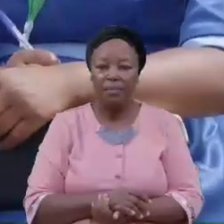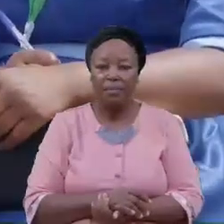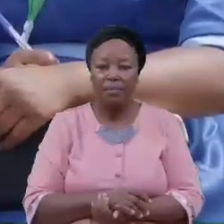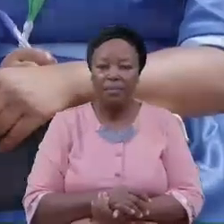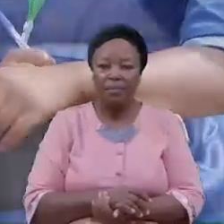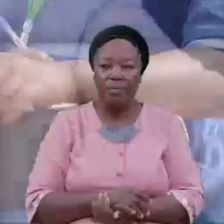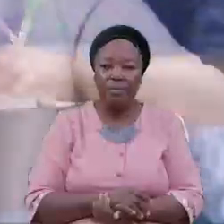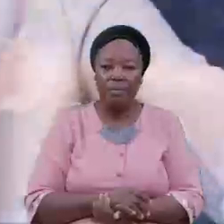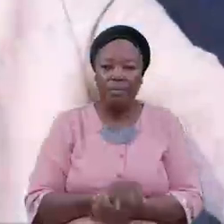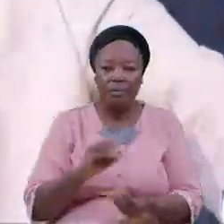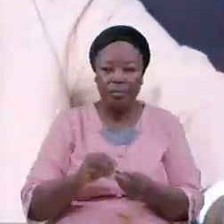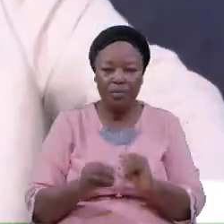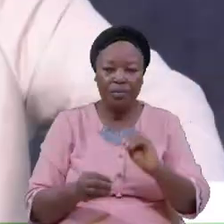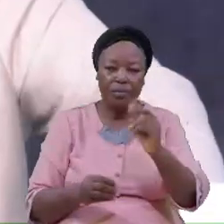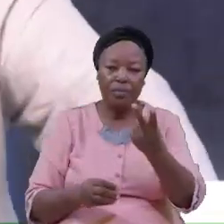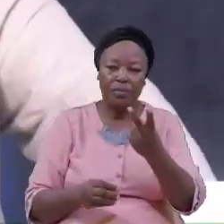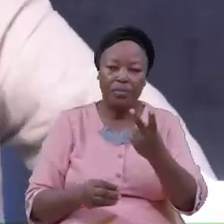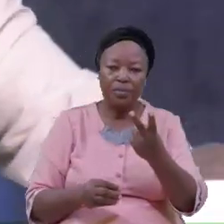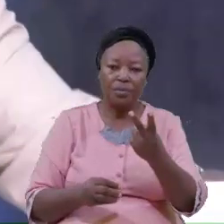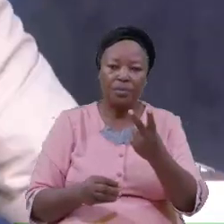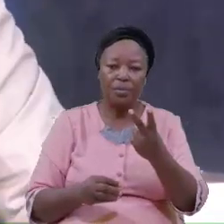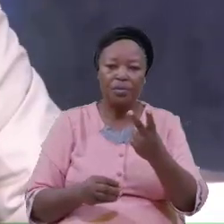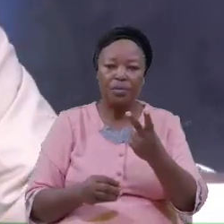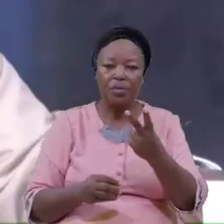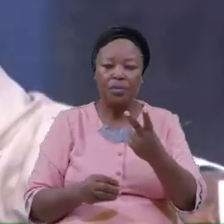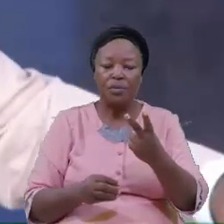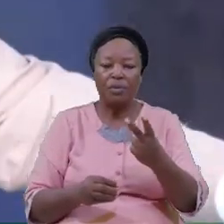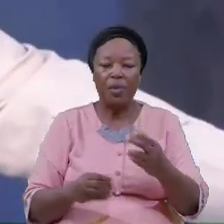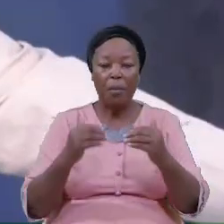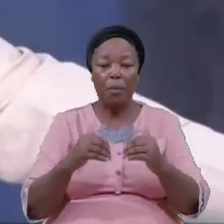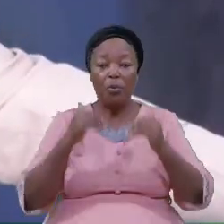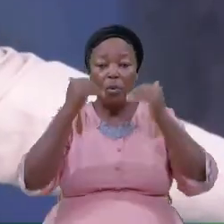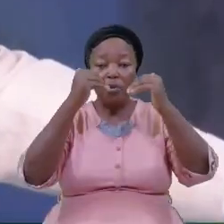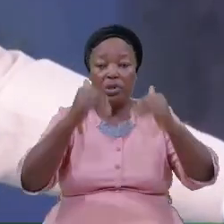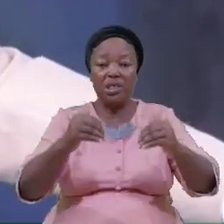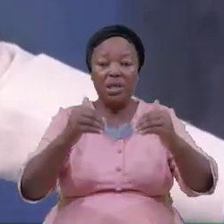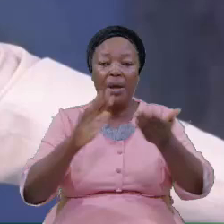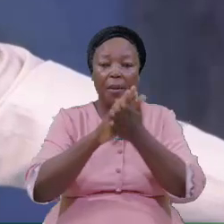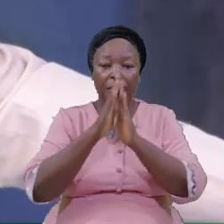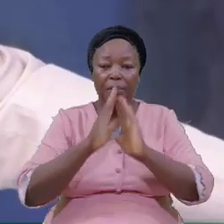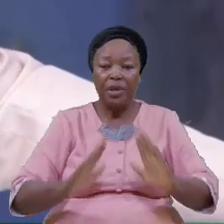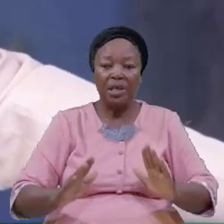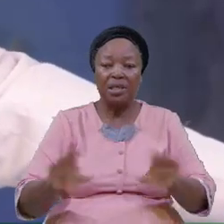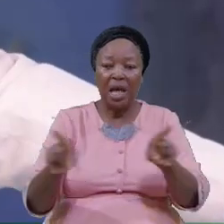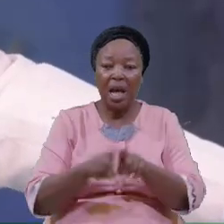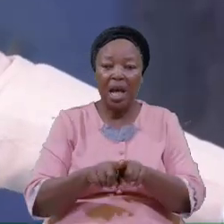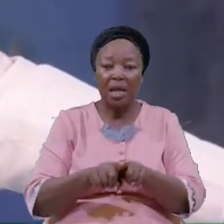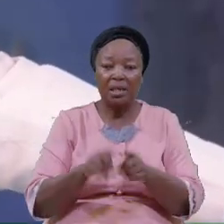Number two, promoting peace as peaceable